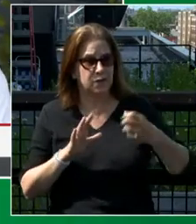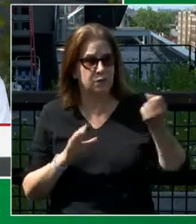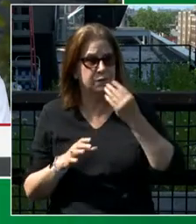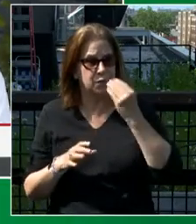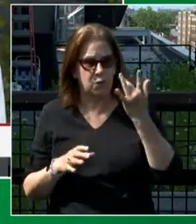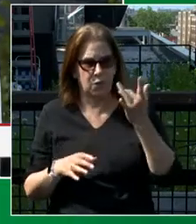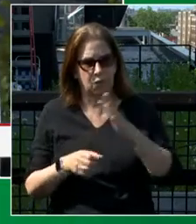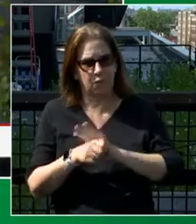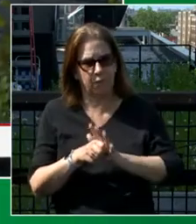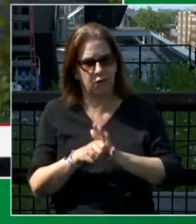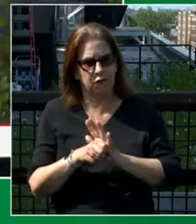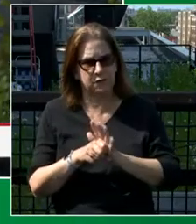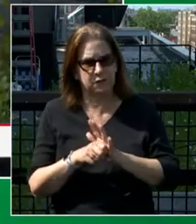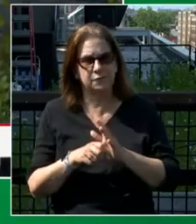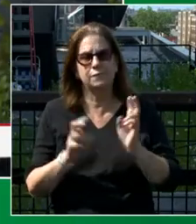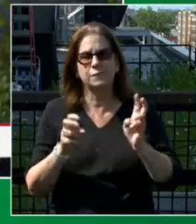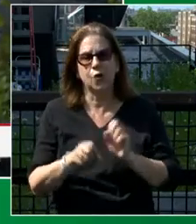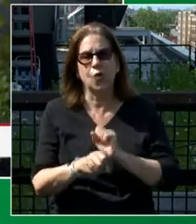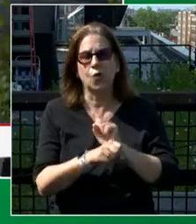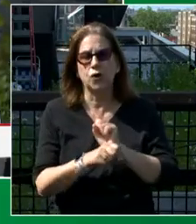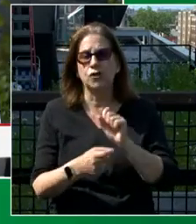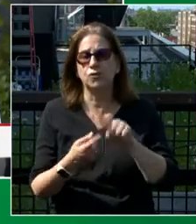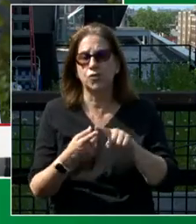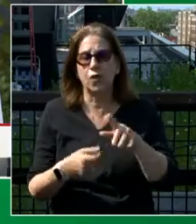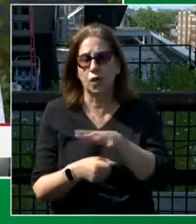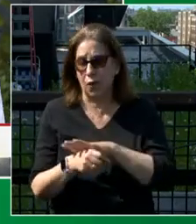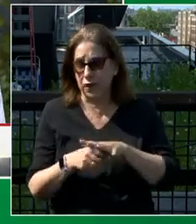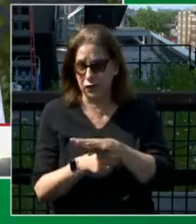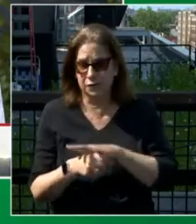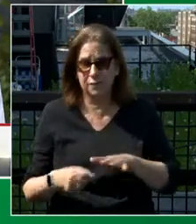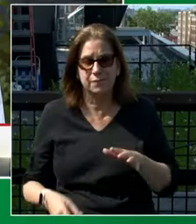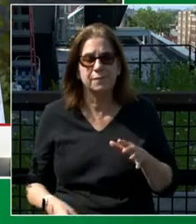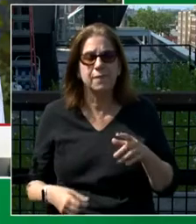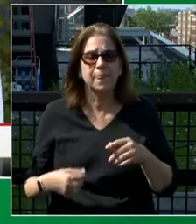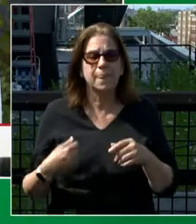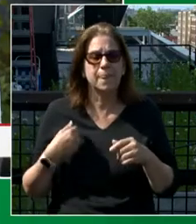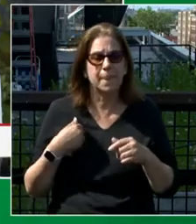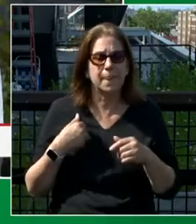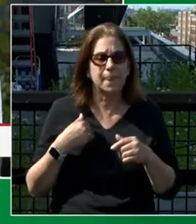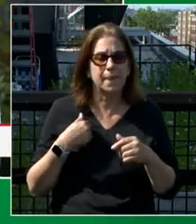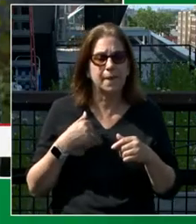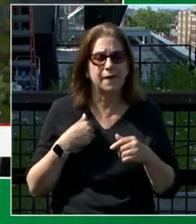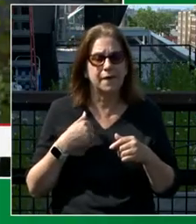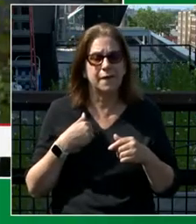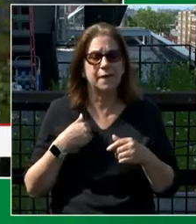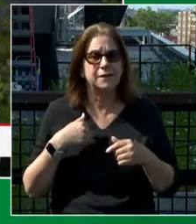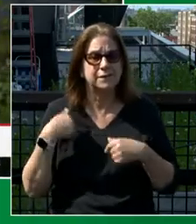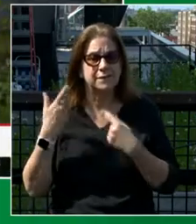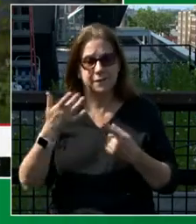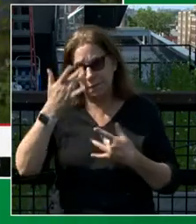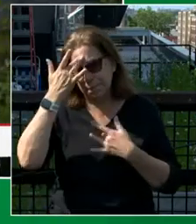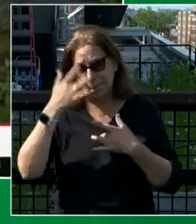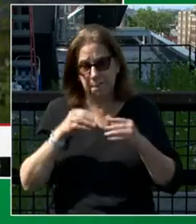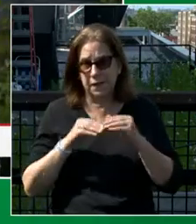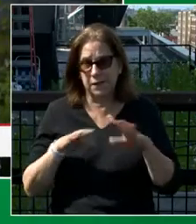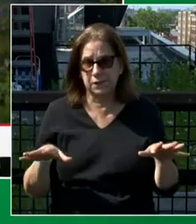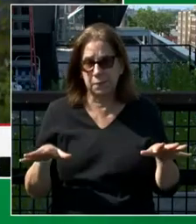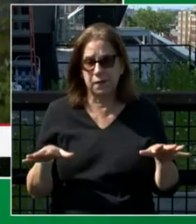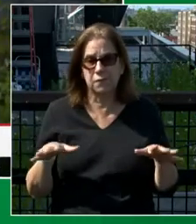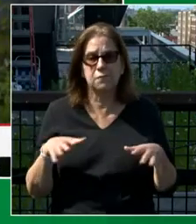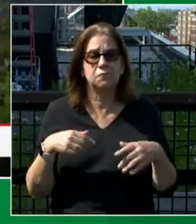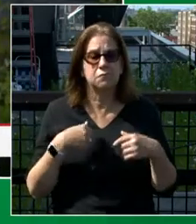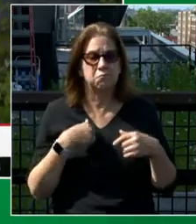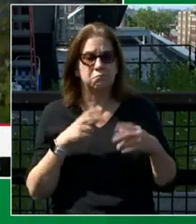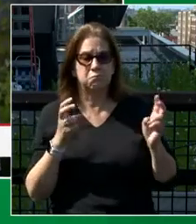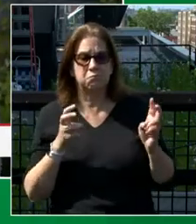So, but yeah, so we've been doing that for a little bit during the pandemic, and it's been amazingly successful for us. All right, but you got to tell folks how to crack the